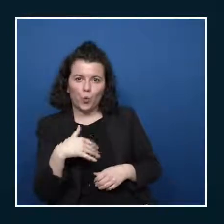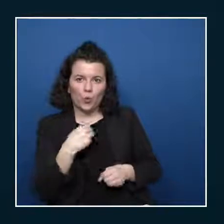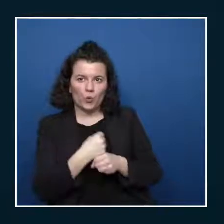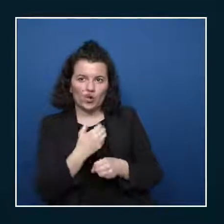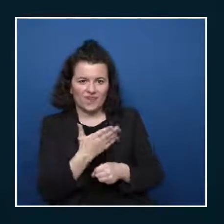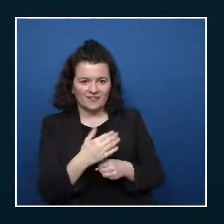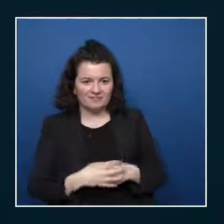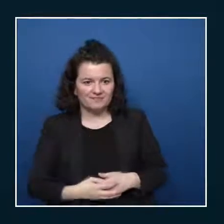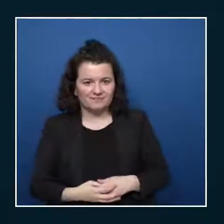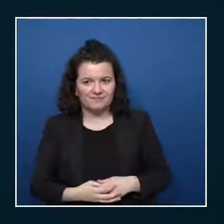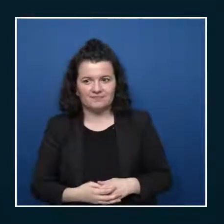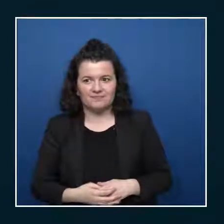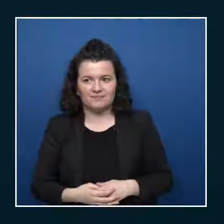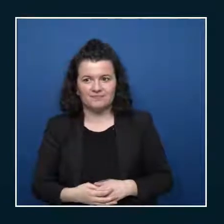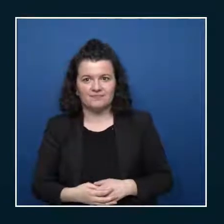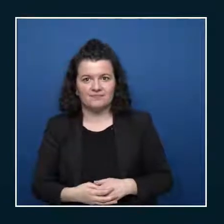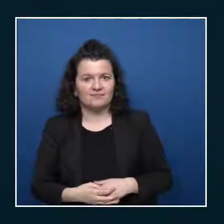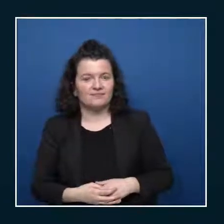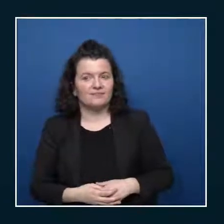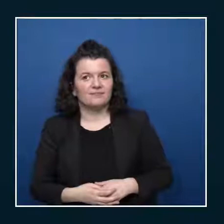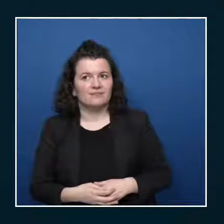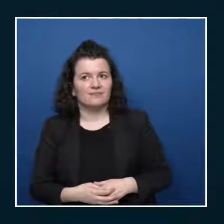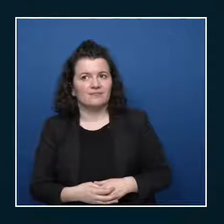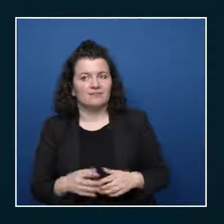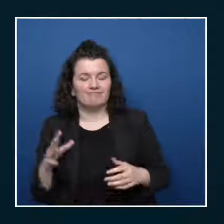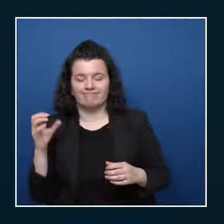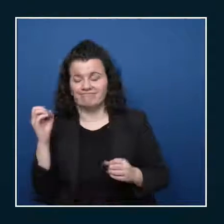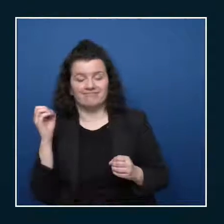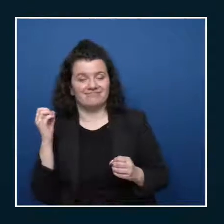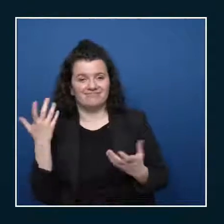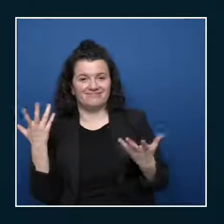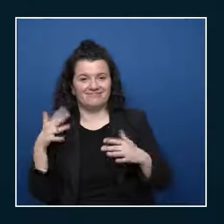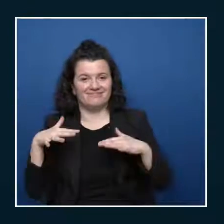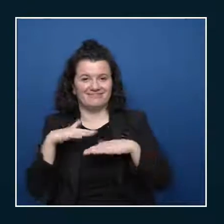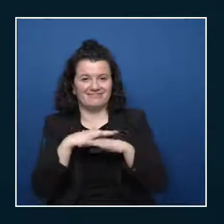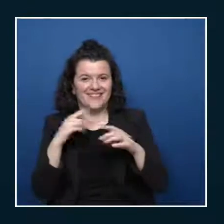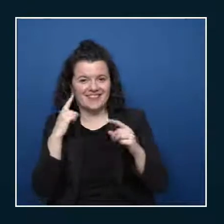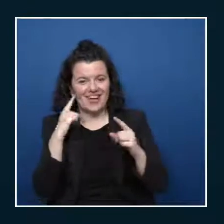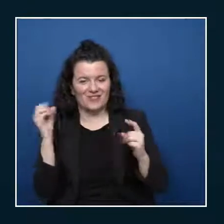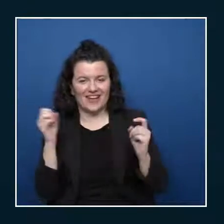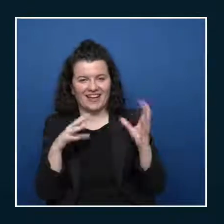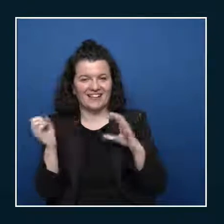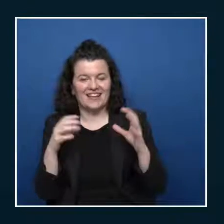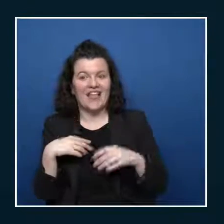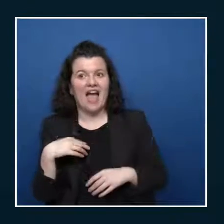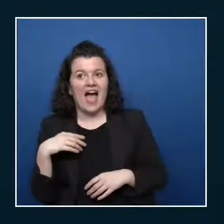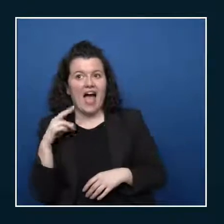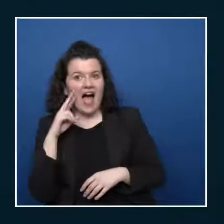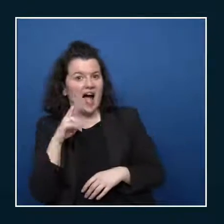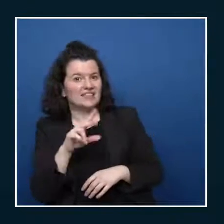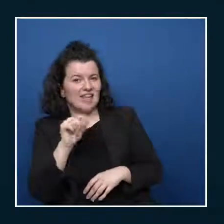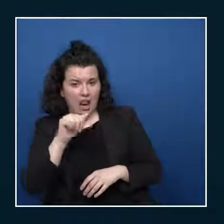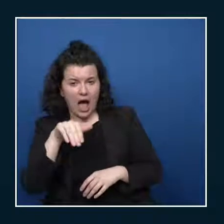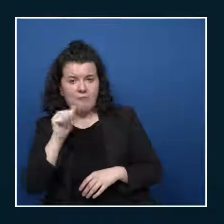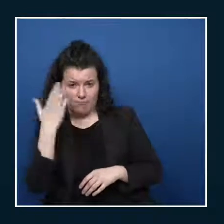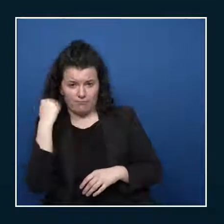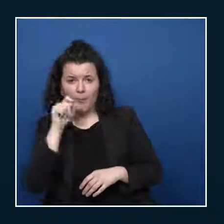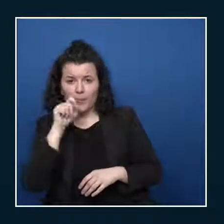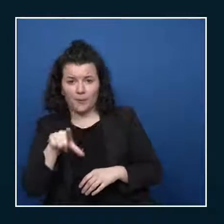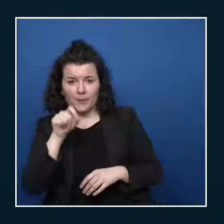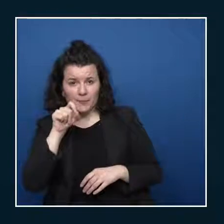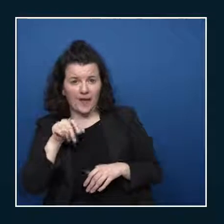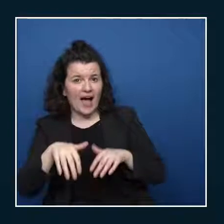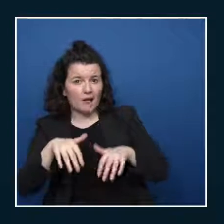I feel like I want to look at the only time I ever seen llama. The only time I've seen a llama was in Peru, and it was